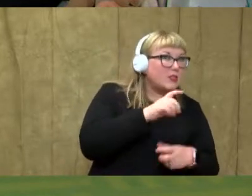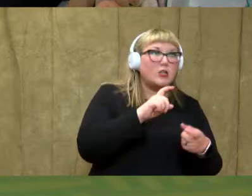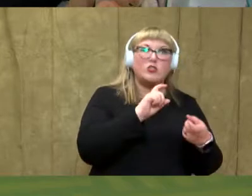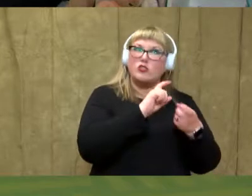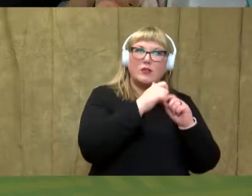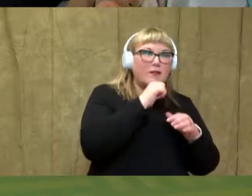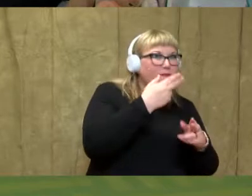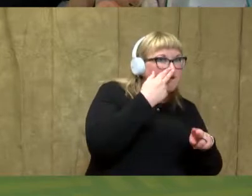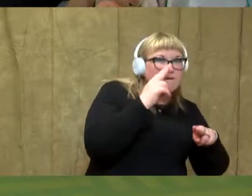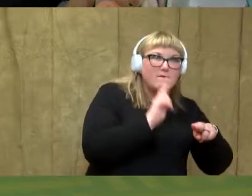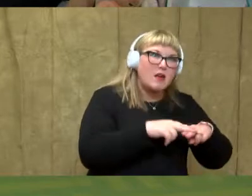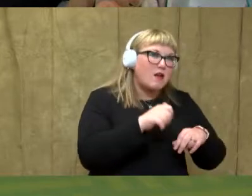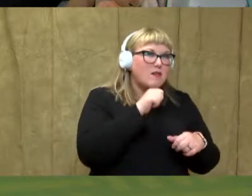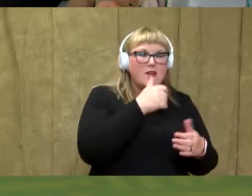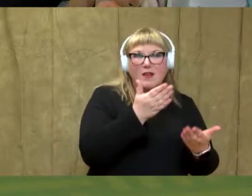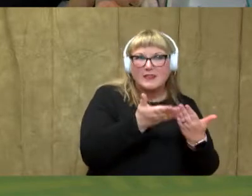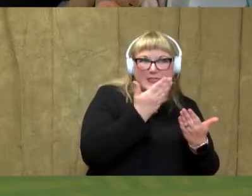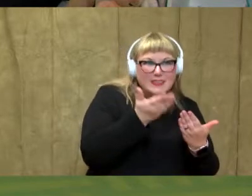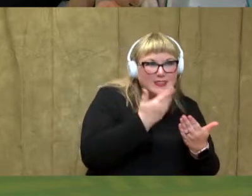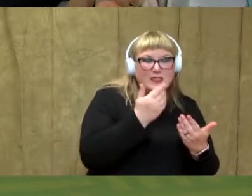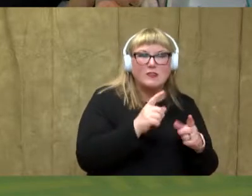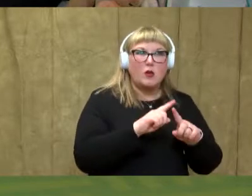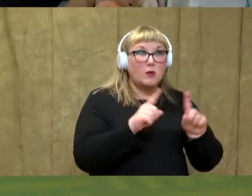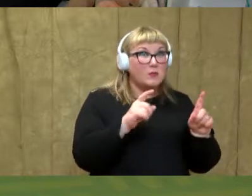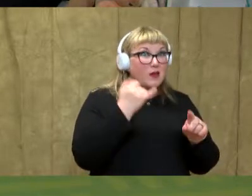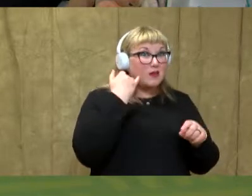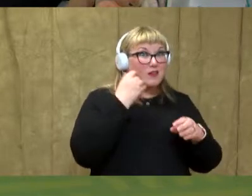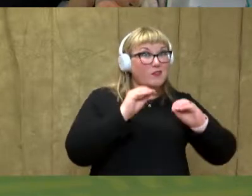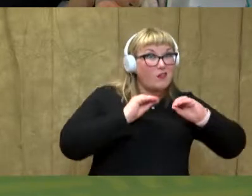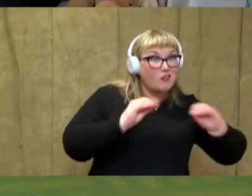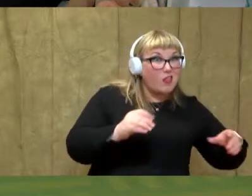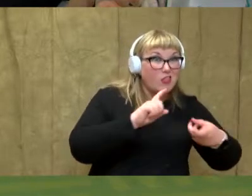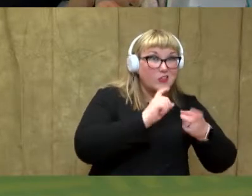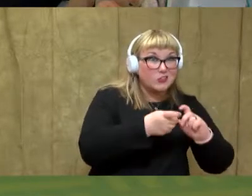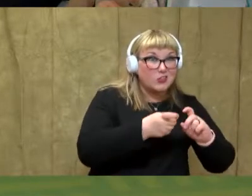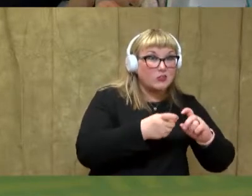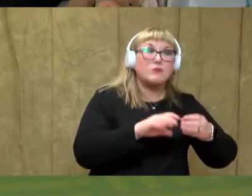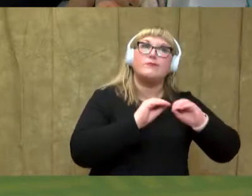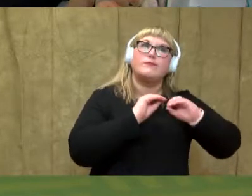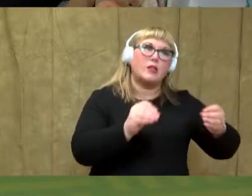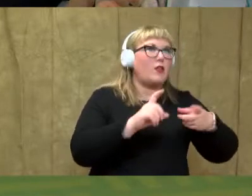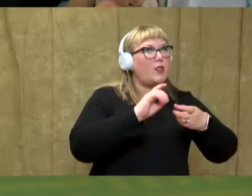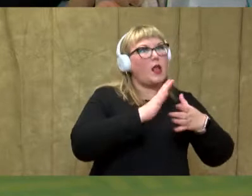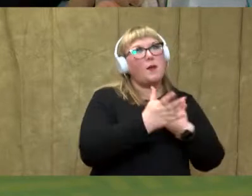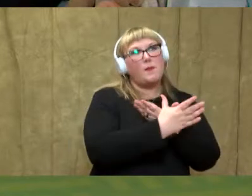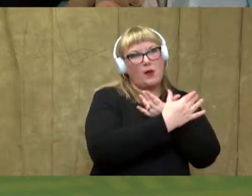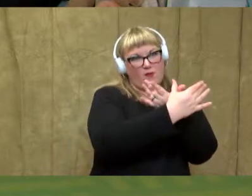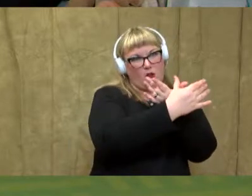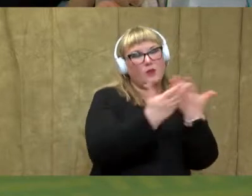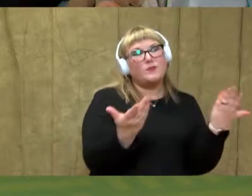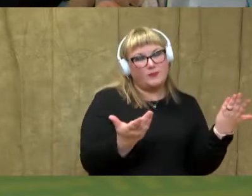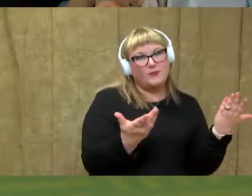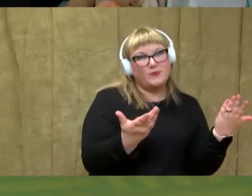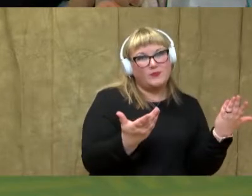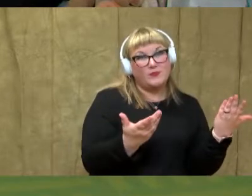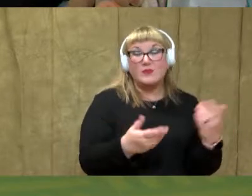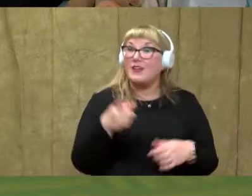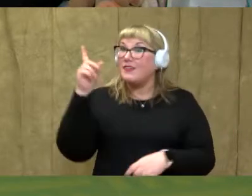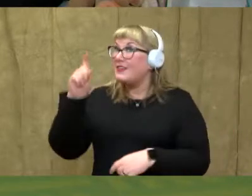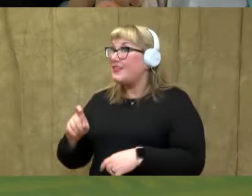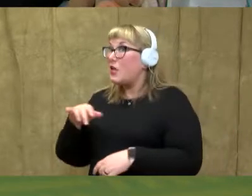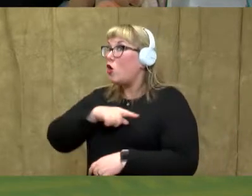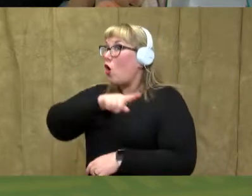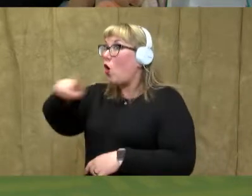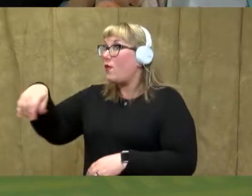fun, it's not easy, but if there was no change, there would definitely be no butterflies. We need all of you to